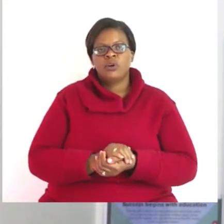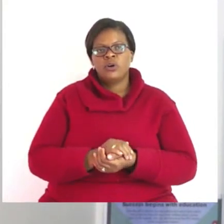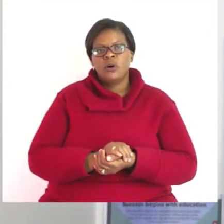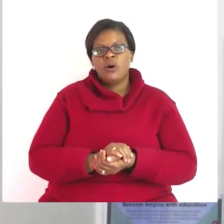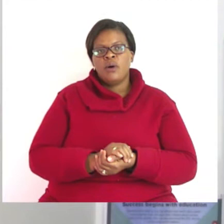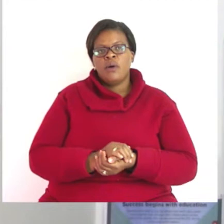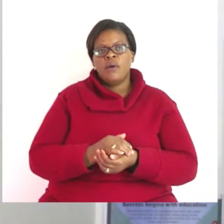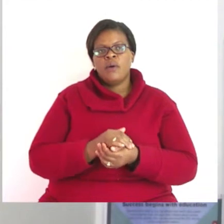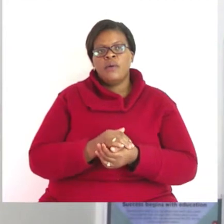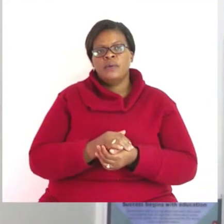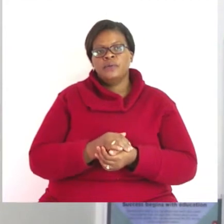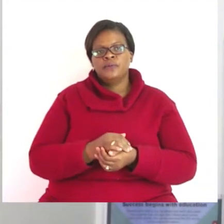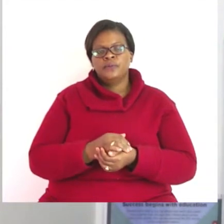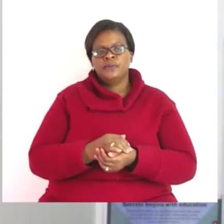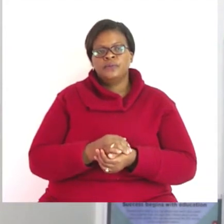numbers.